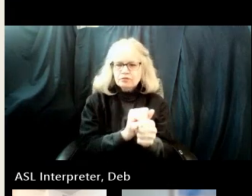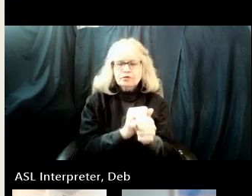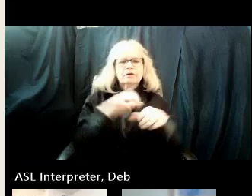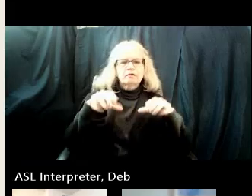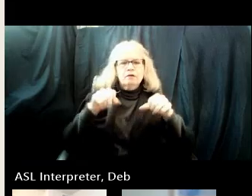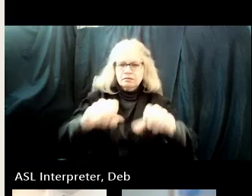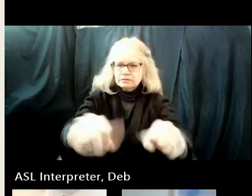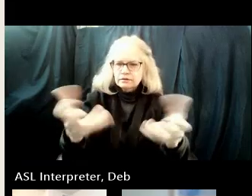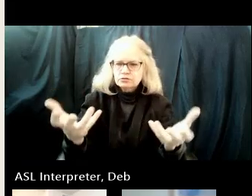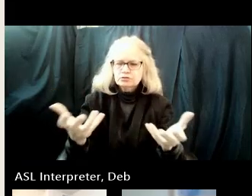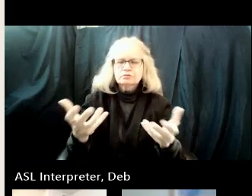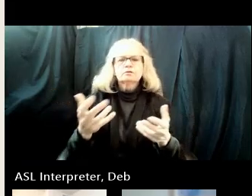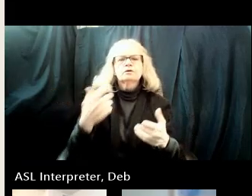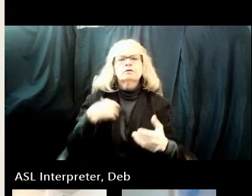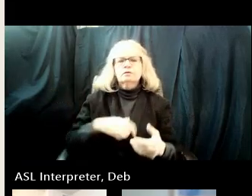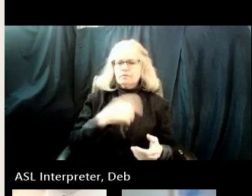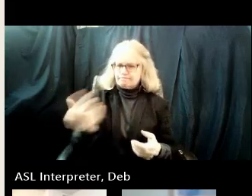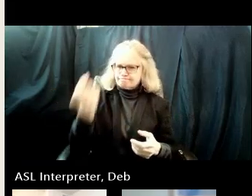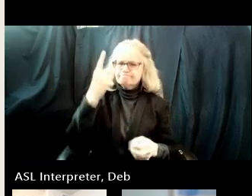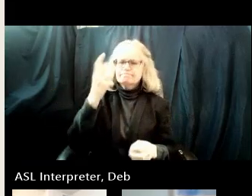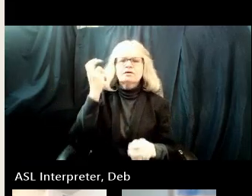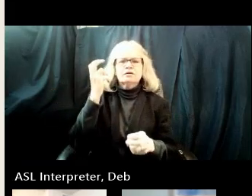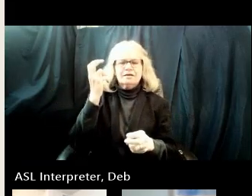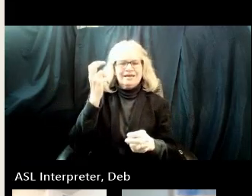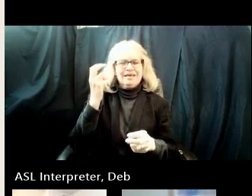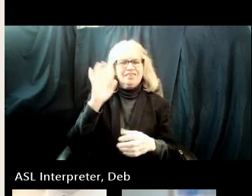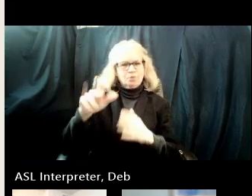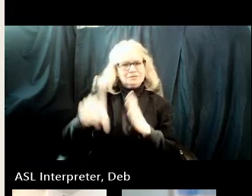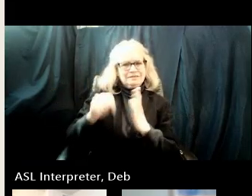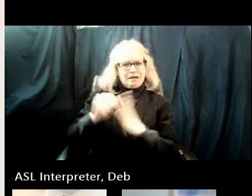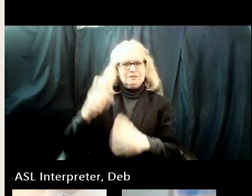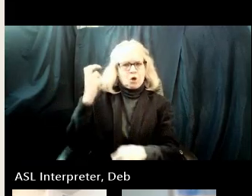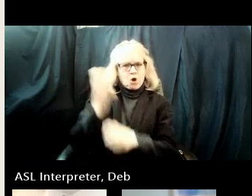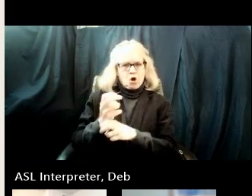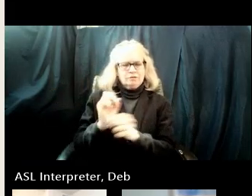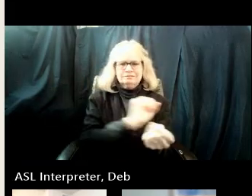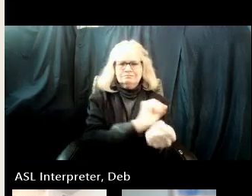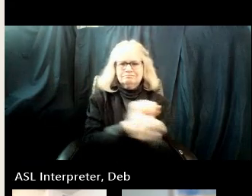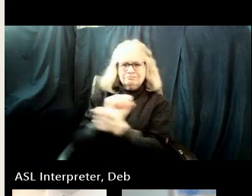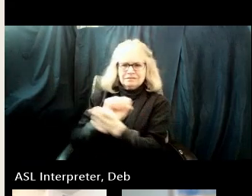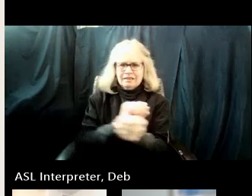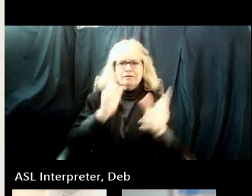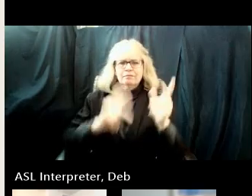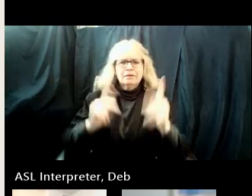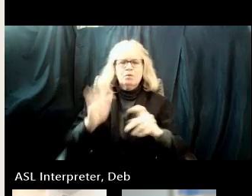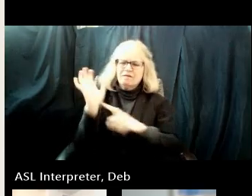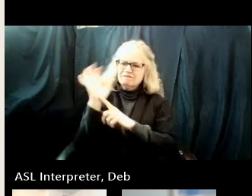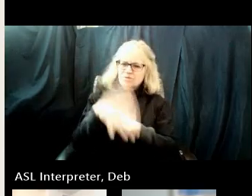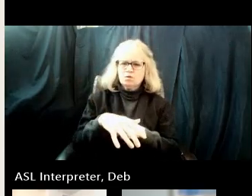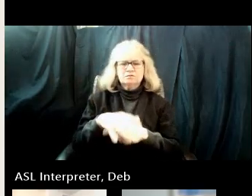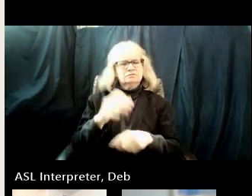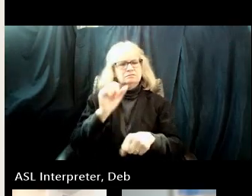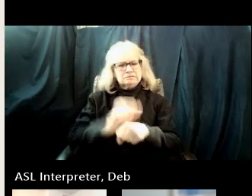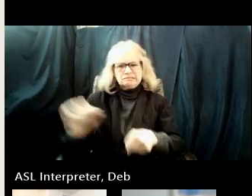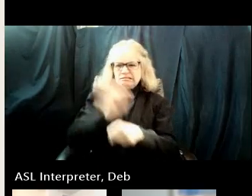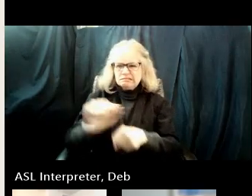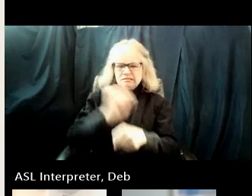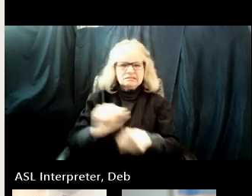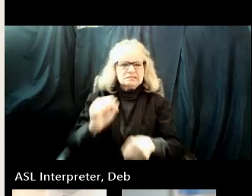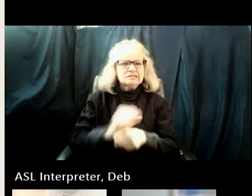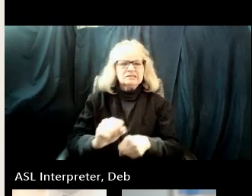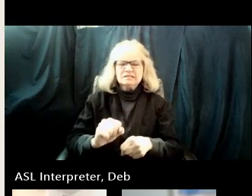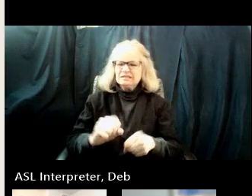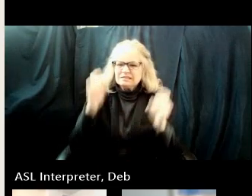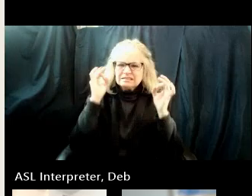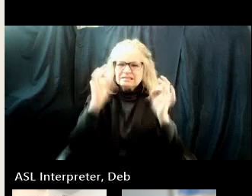we, understand how difficult these times were, right? Enslaved peoples were subjected to forced labor, under extreme